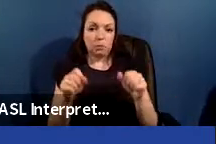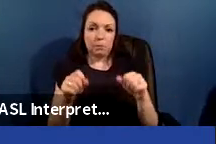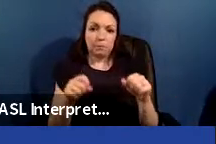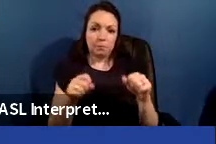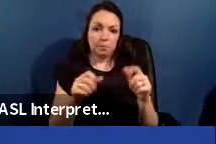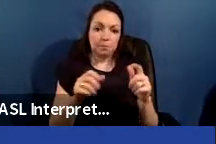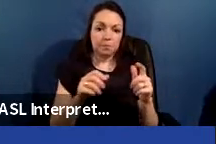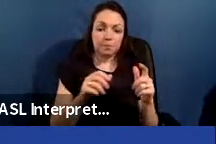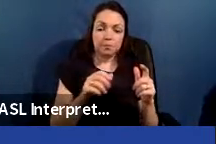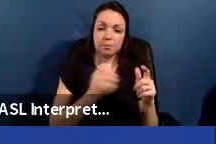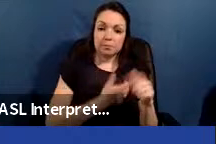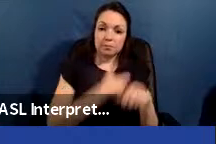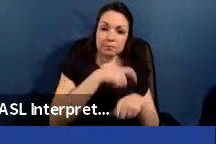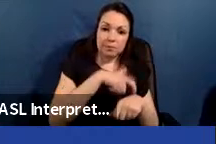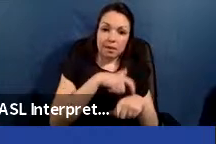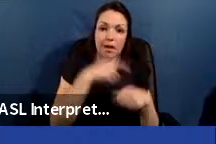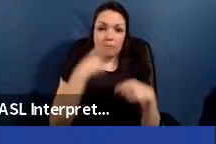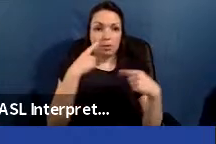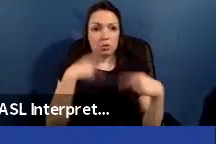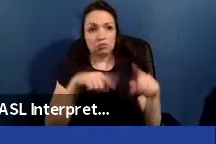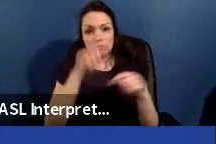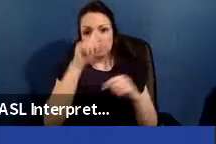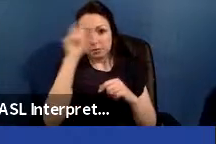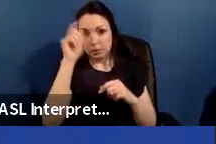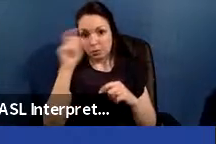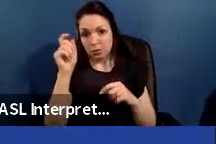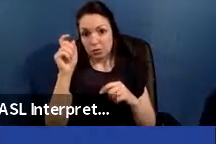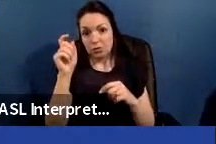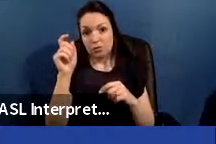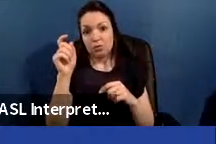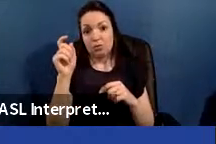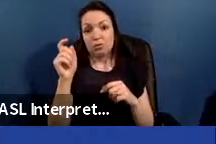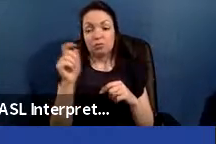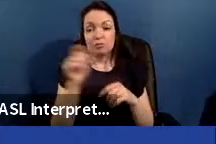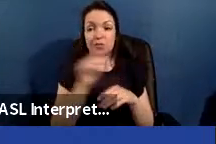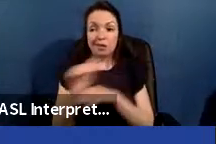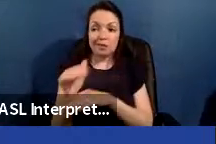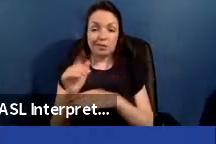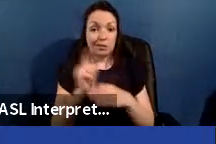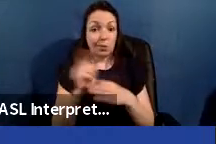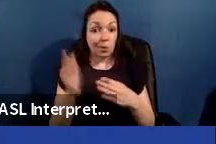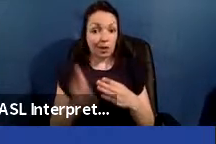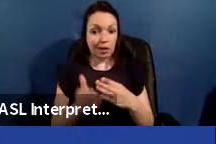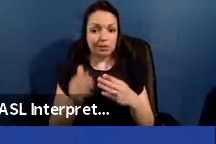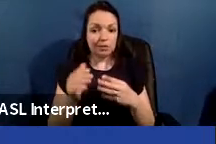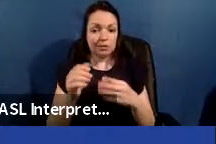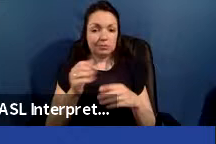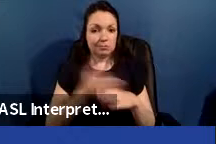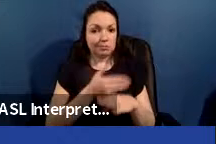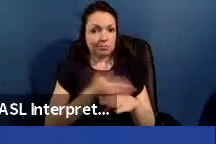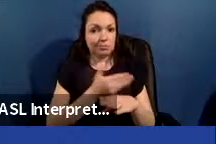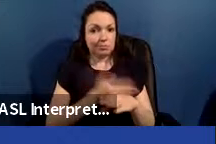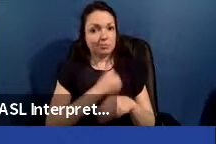it over a summer, over evenings and weekends to get work done?